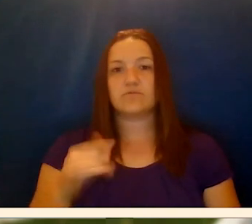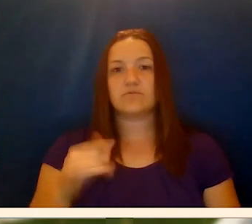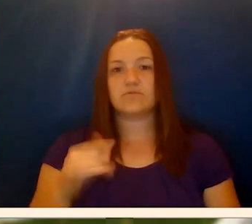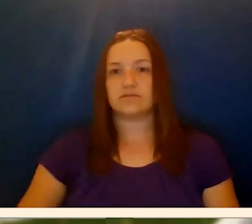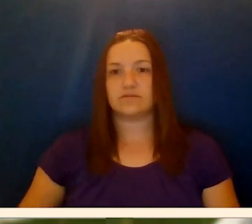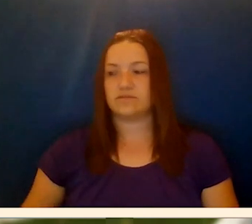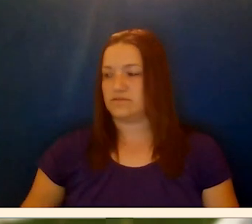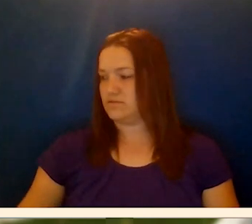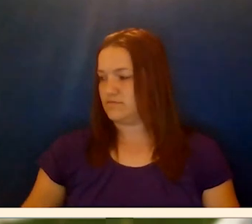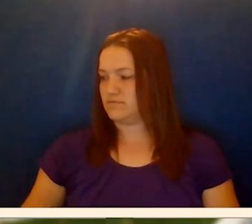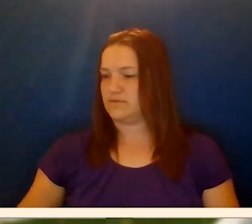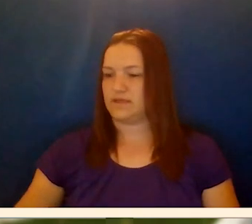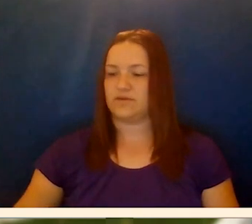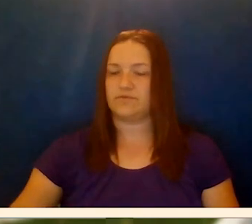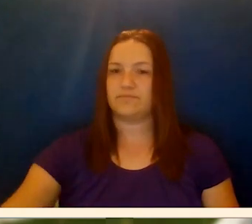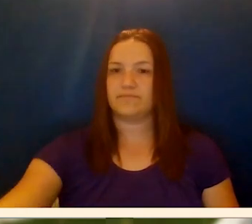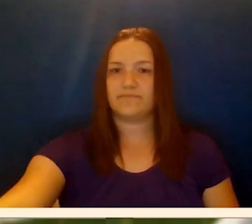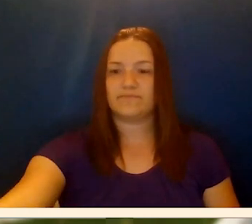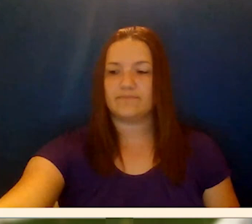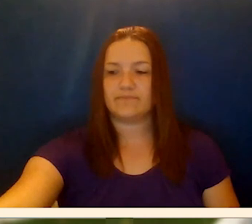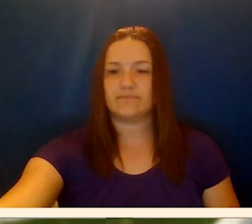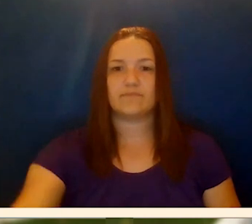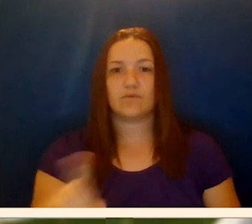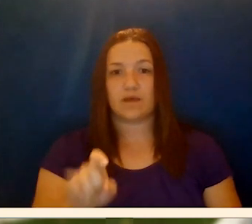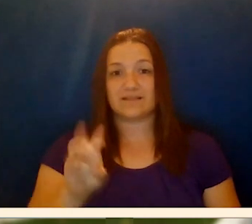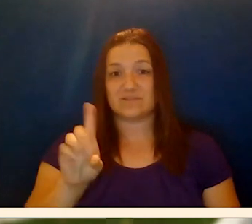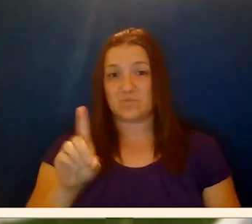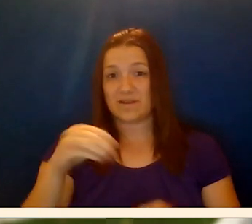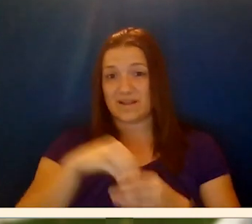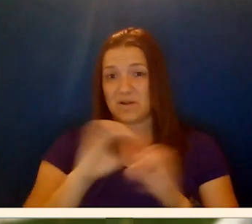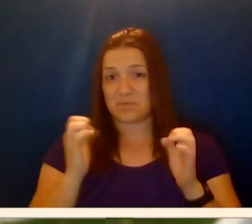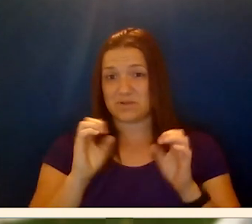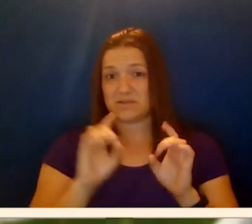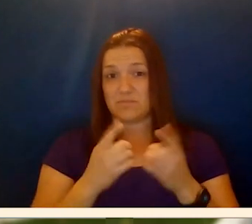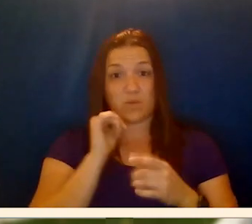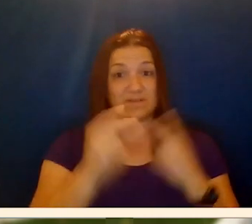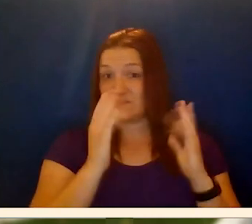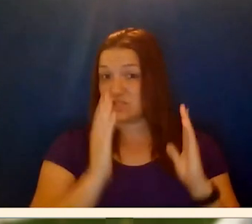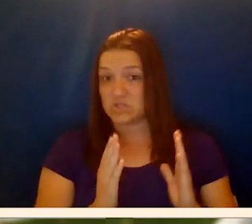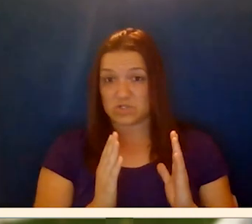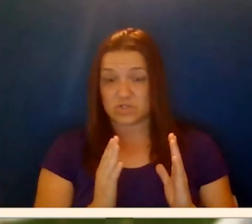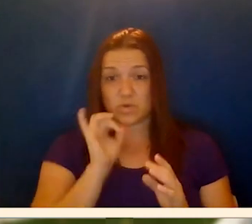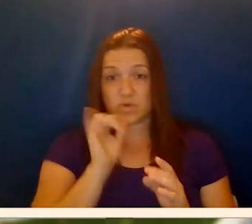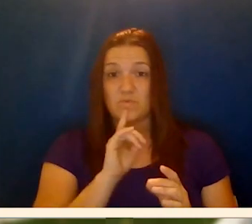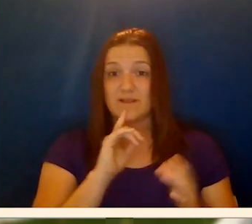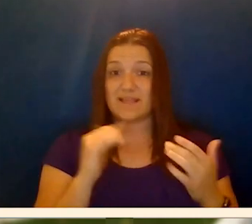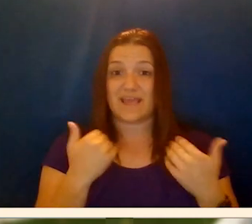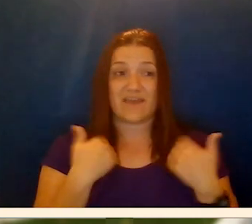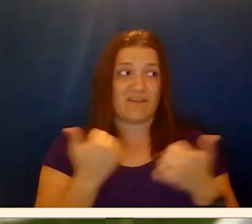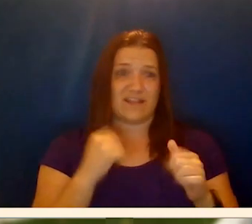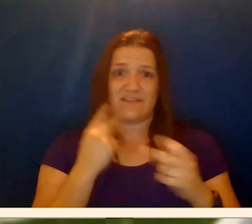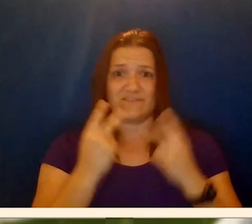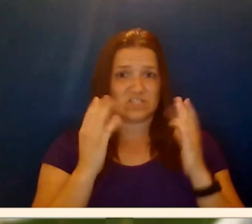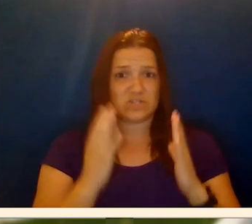161 patients that were in our emergency department. So that didn't include visitors. That was because we don't really have any visitors